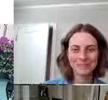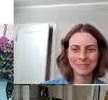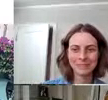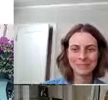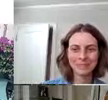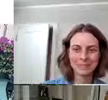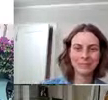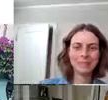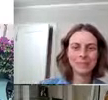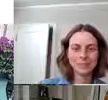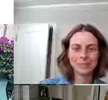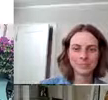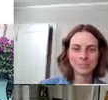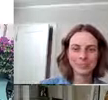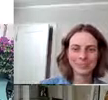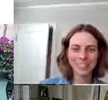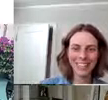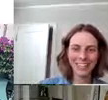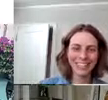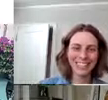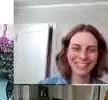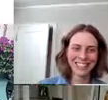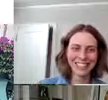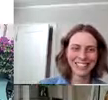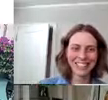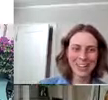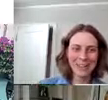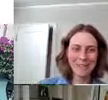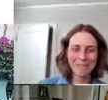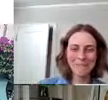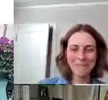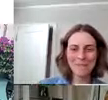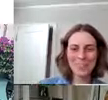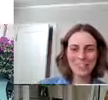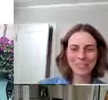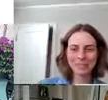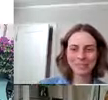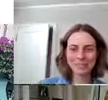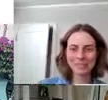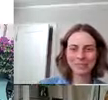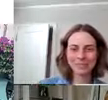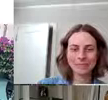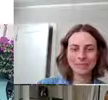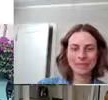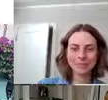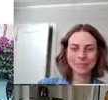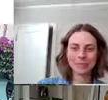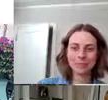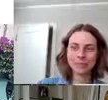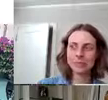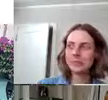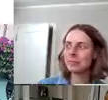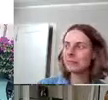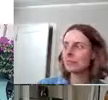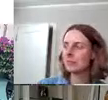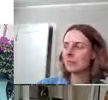but maybe you perhaps forgot your convertible. No problem, cross back over to West Palm Beach and visit one of the newest and most